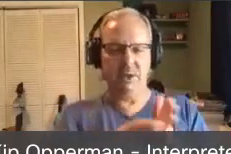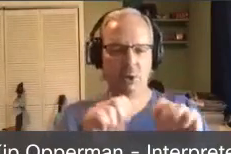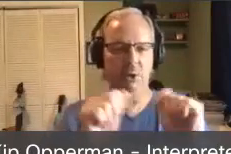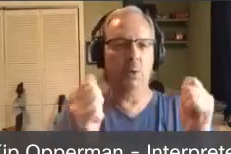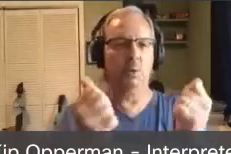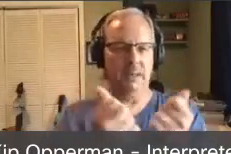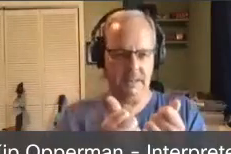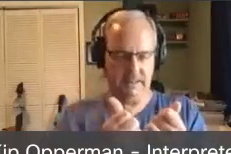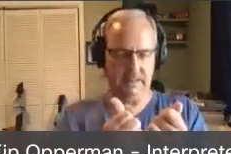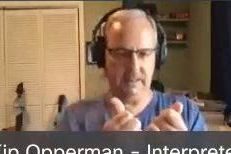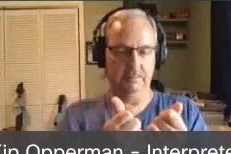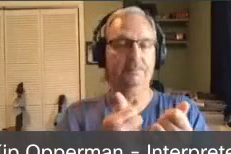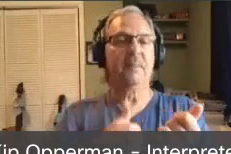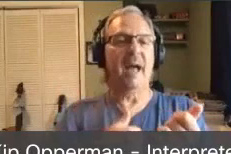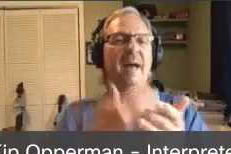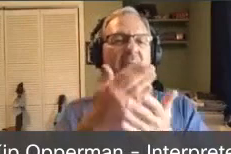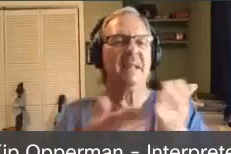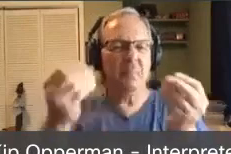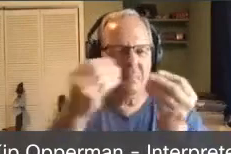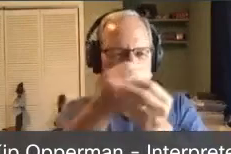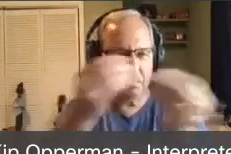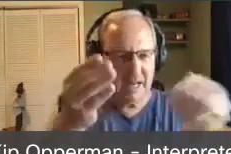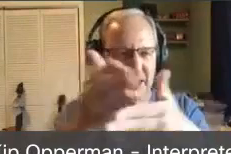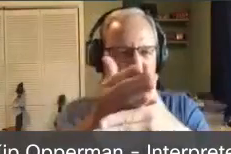the presentations, I do have some housekeeping items.